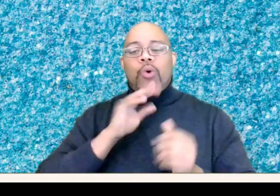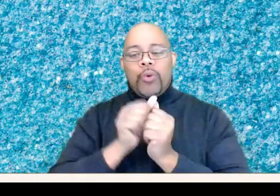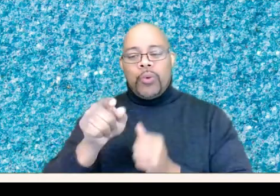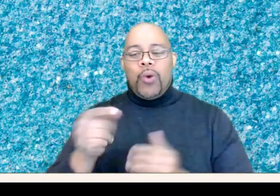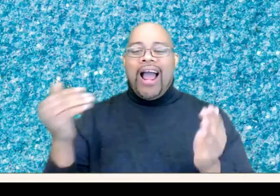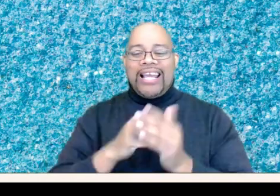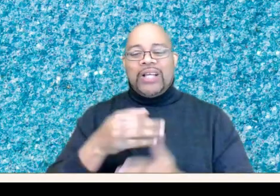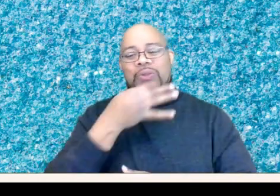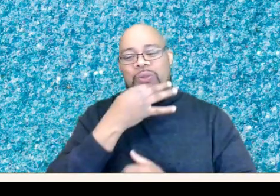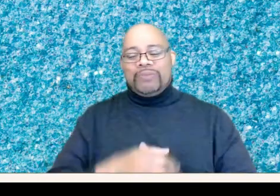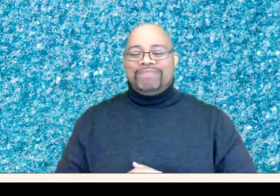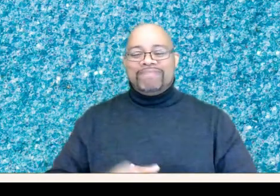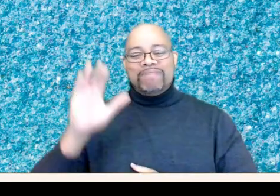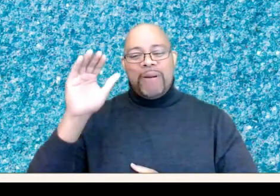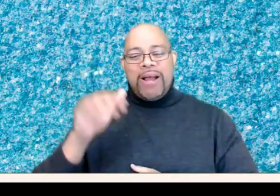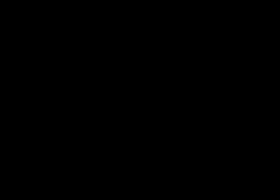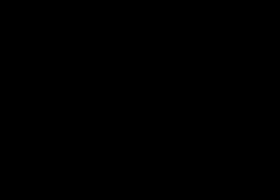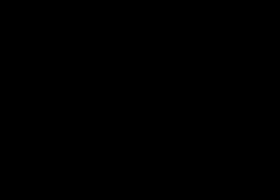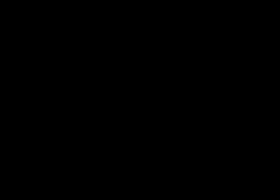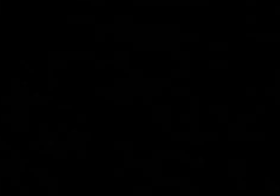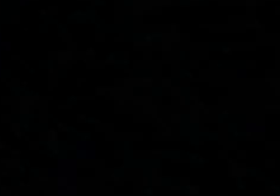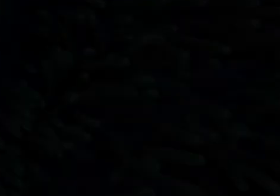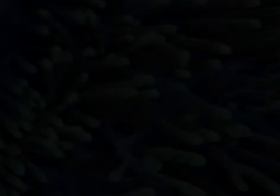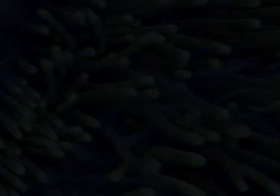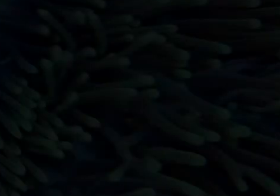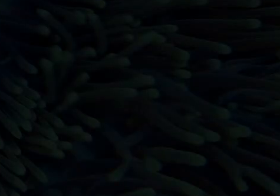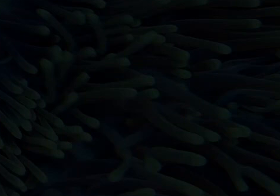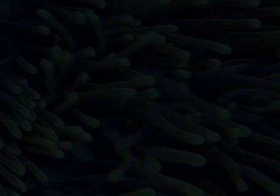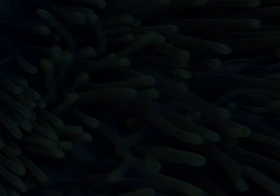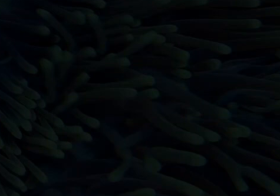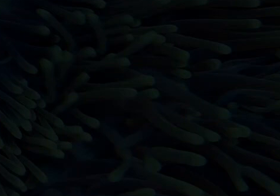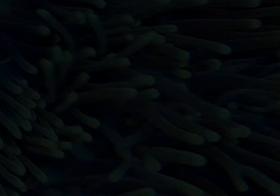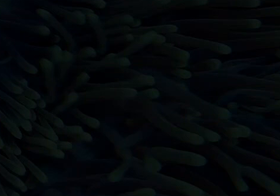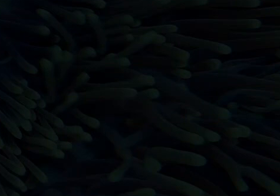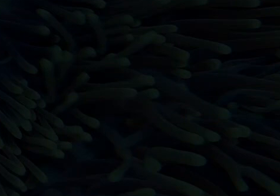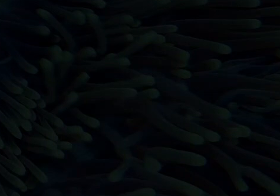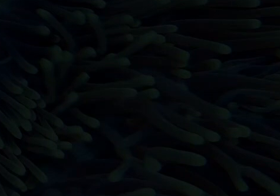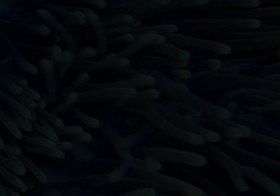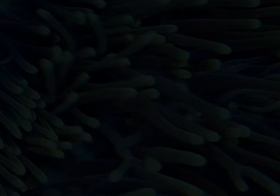with you again soon. Cheers.